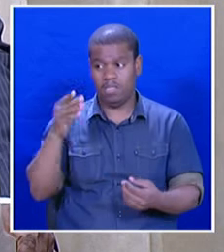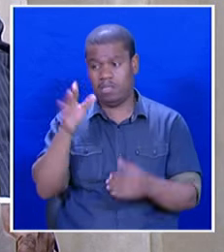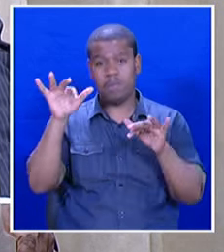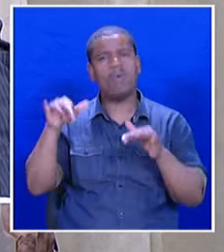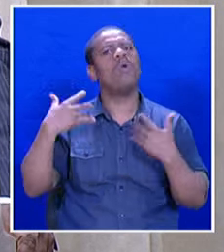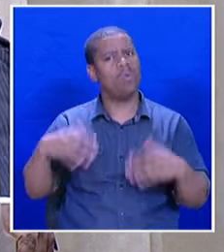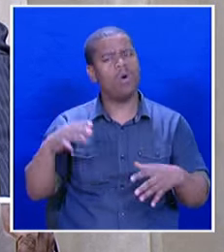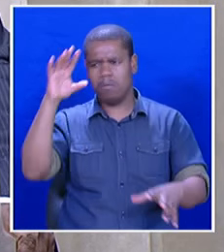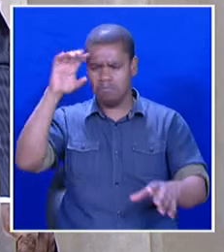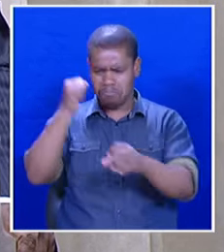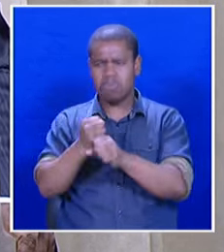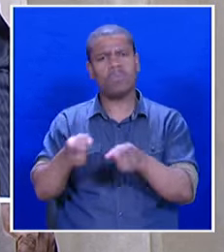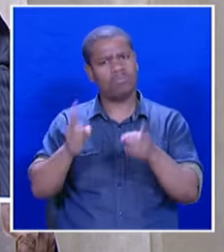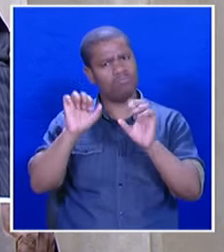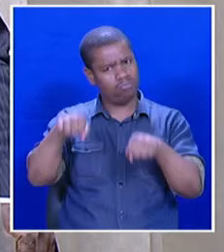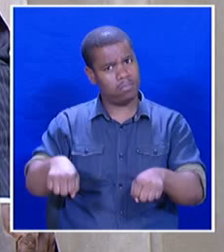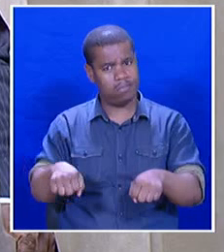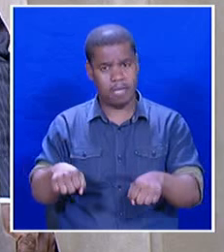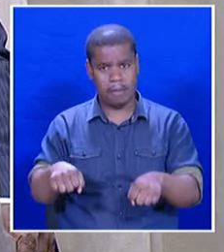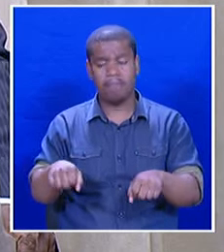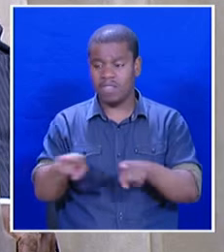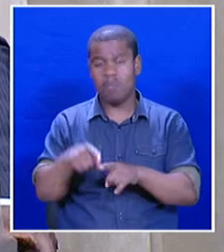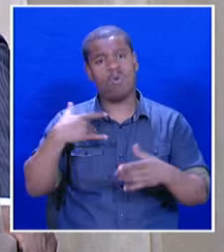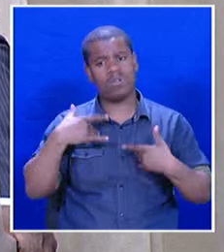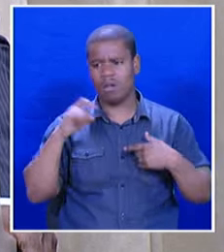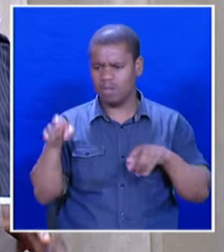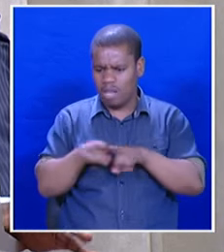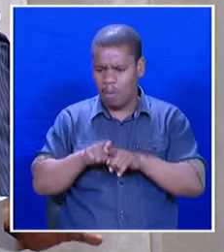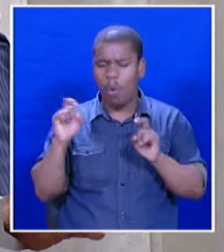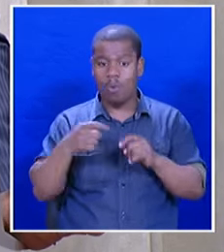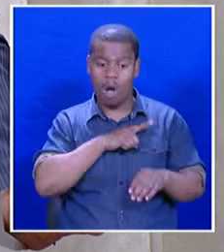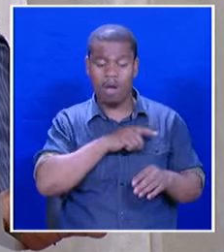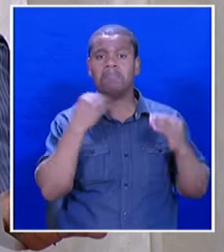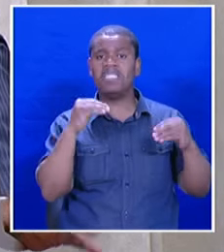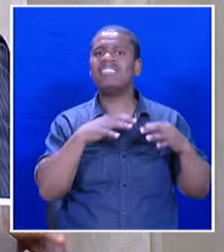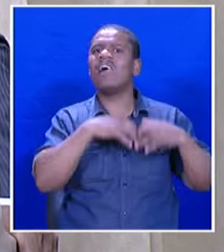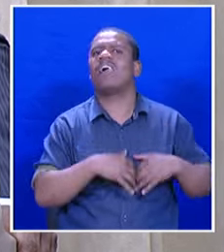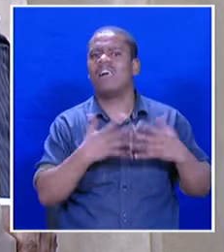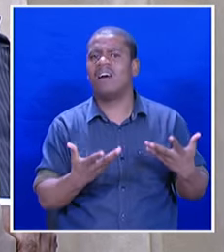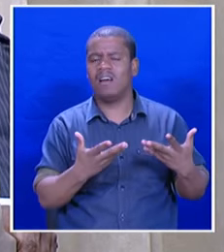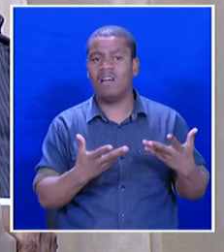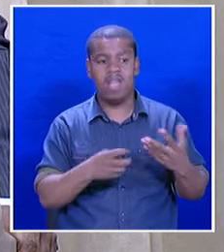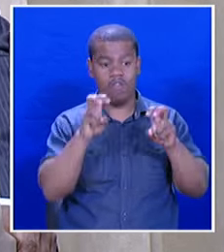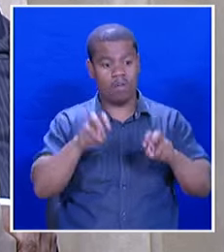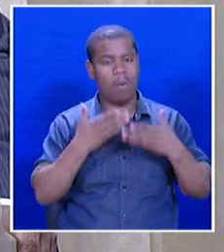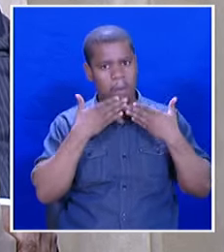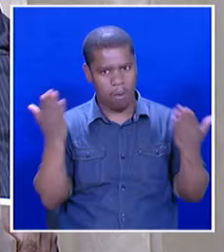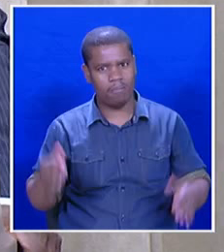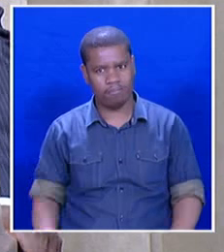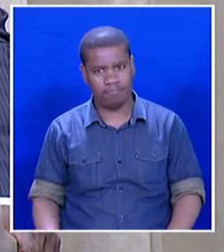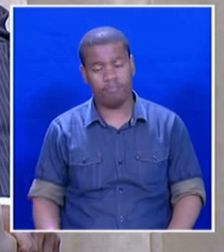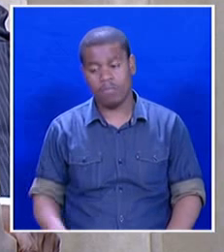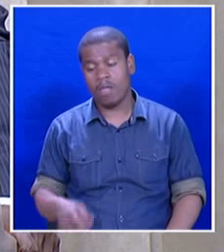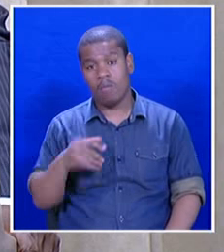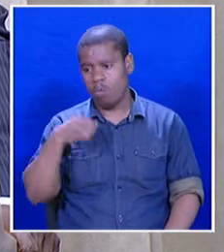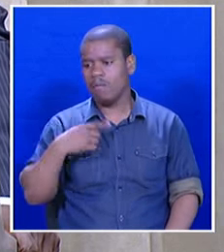and they are equally concerned, like all of us should be, about the challenges that we face, but they are coming forward with answers.